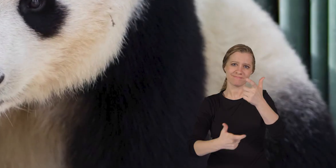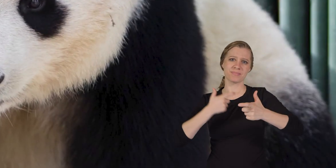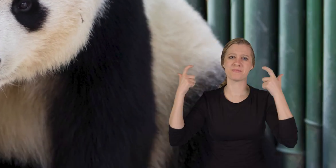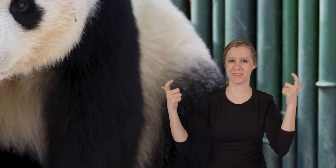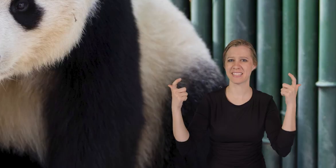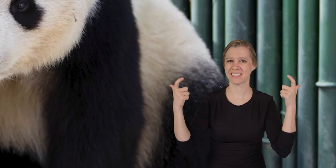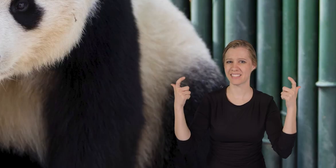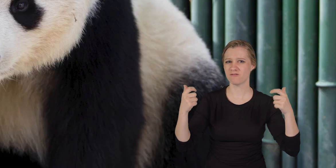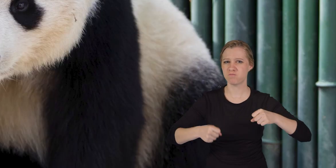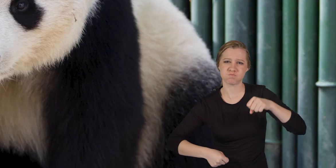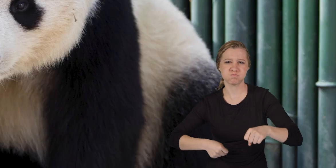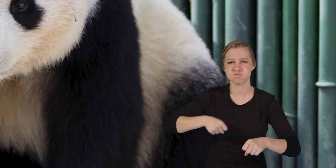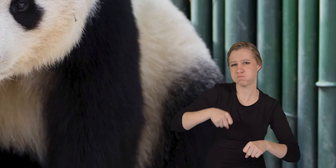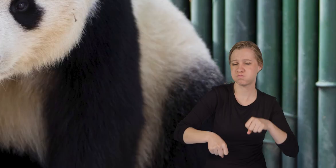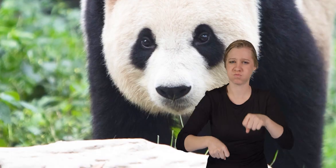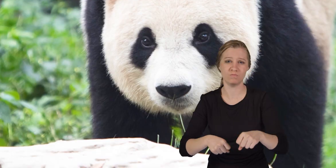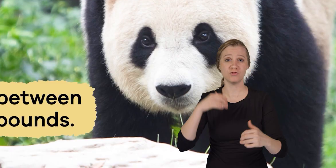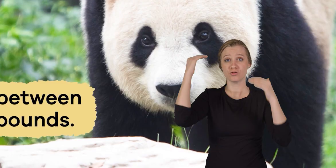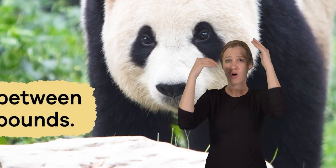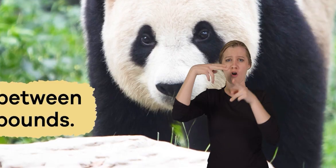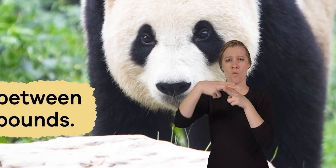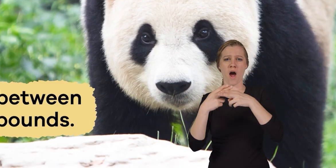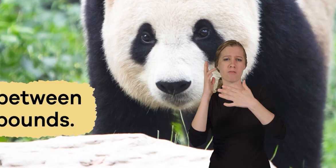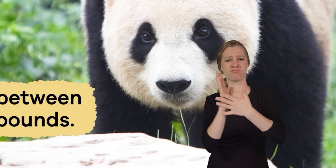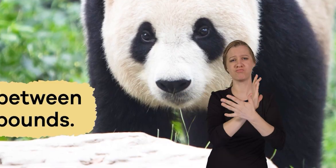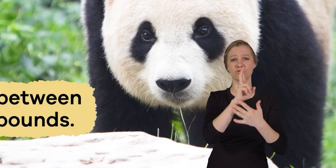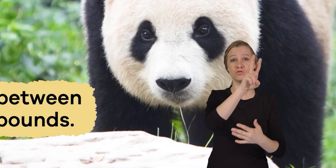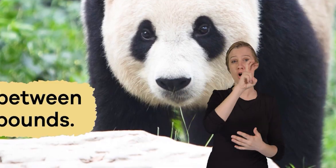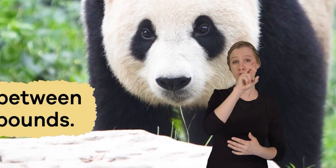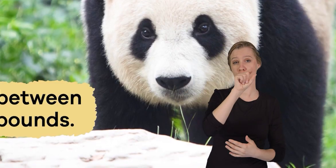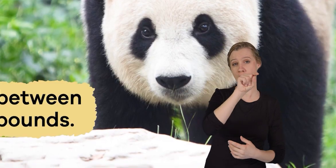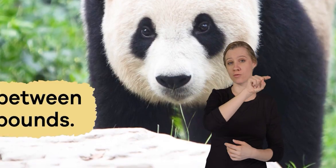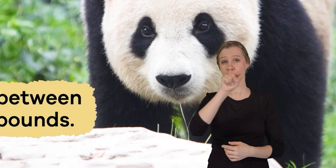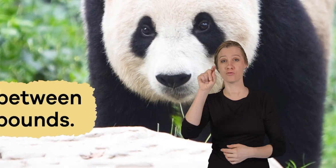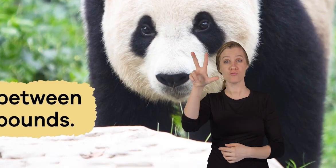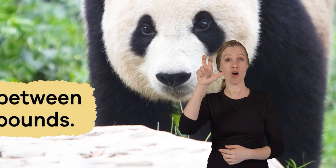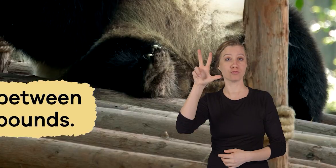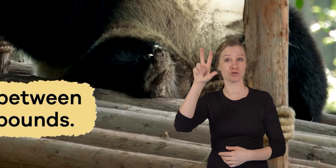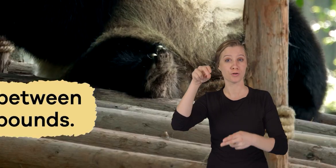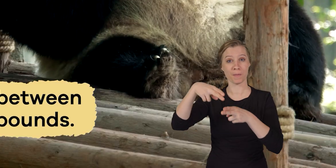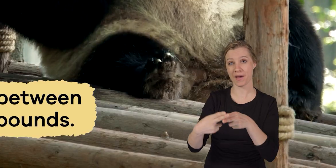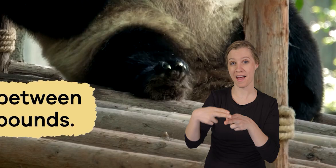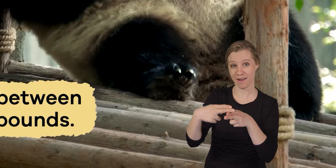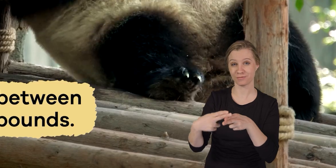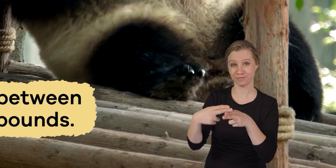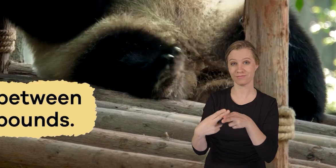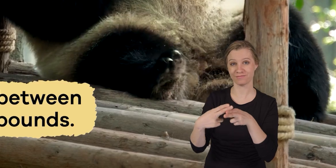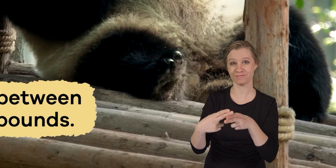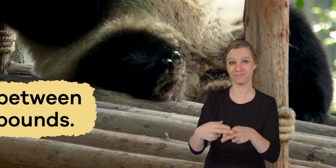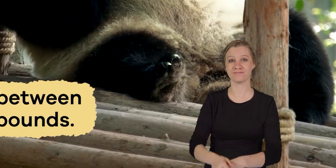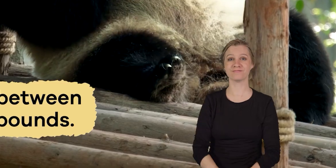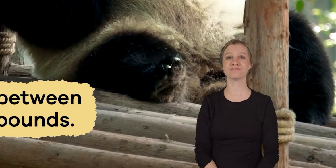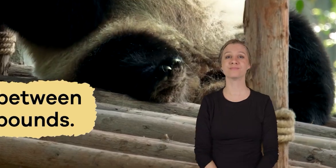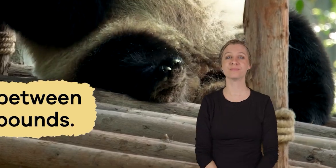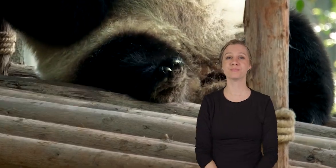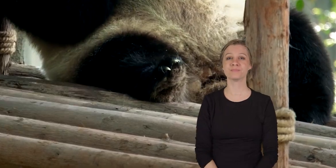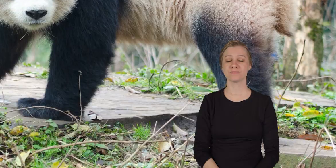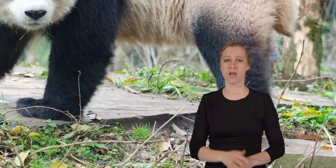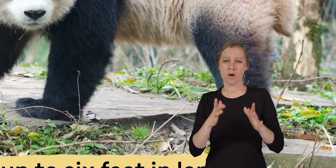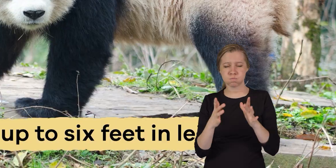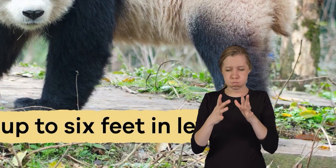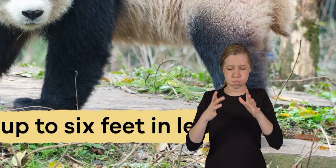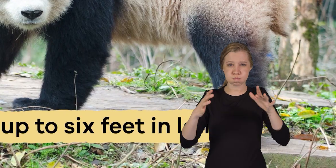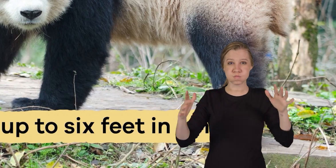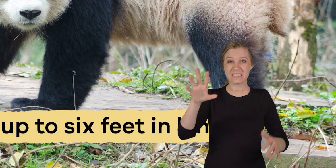also quite large. Adults weigh between 220 and 330 pounds